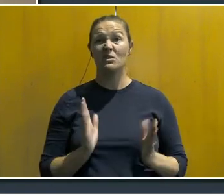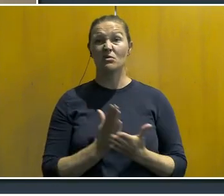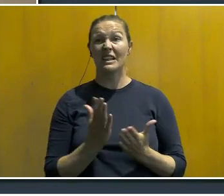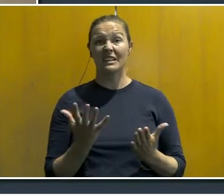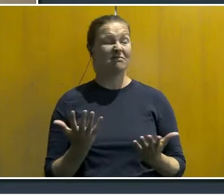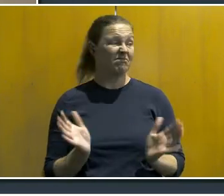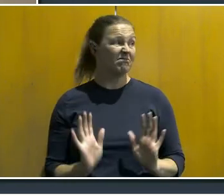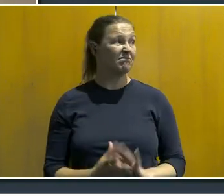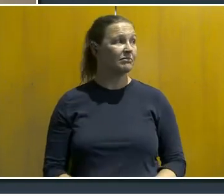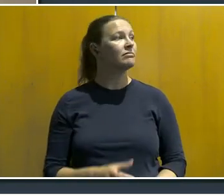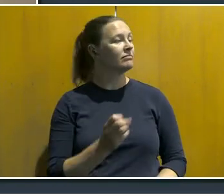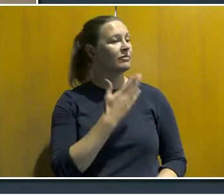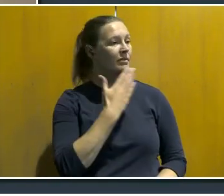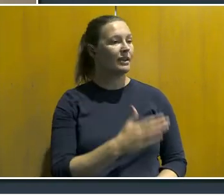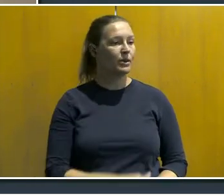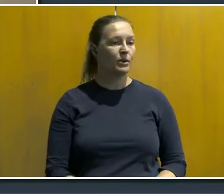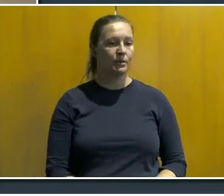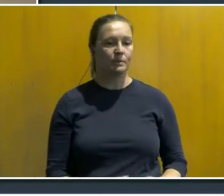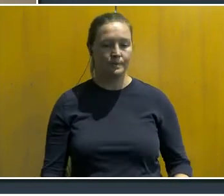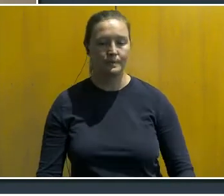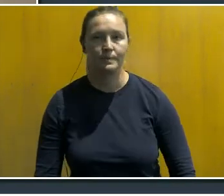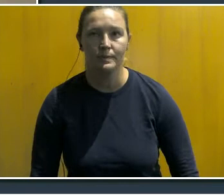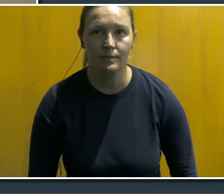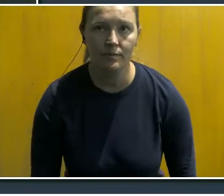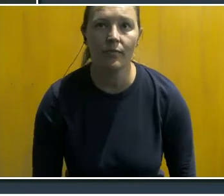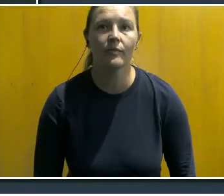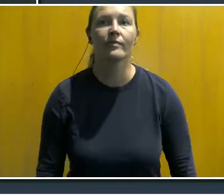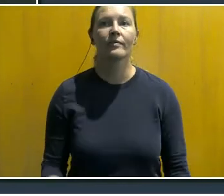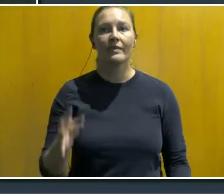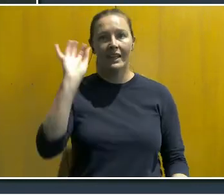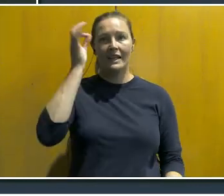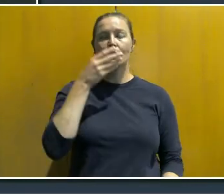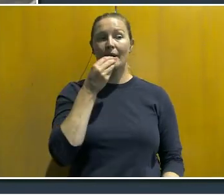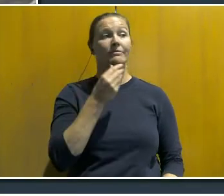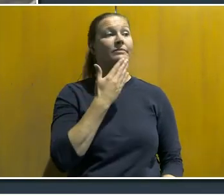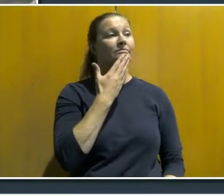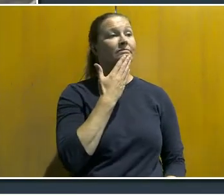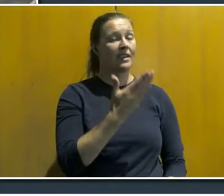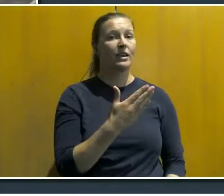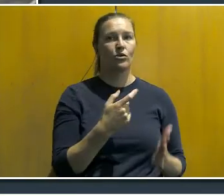really. Thank you very much, Robert. Councillor Brown. Thank you, Robert.